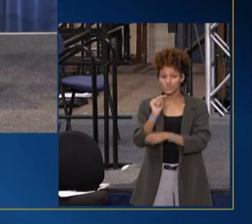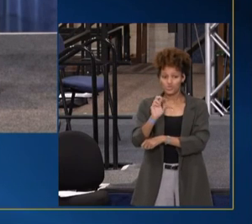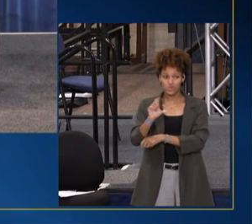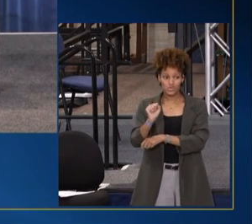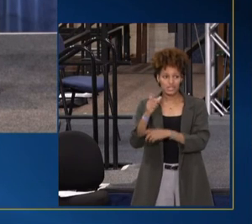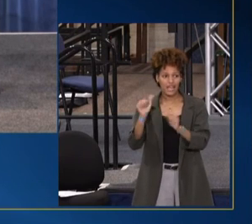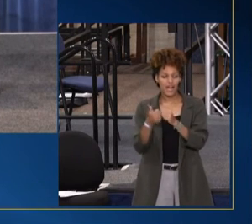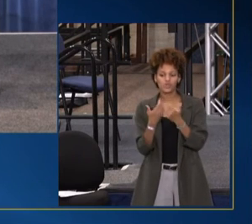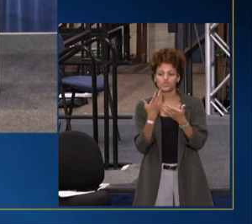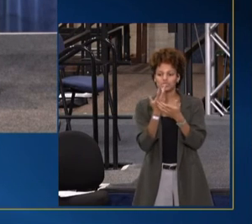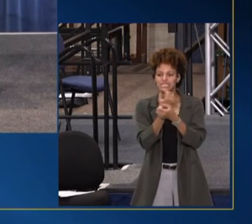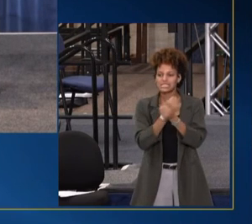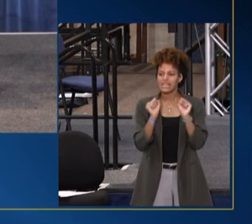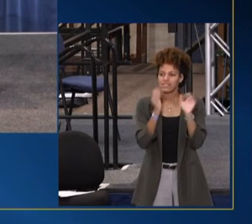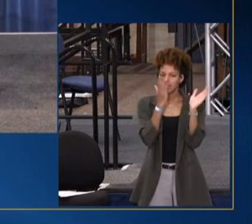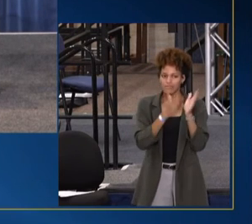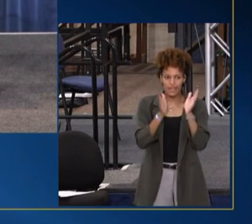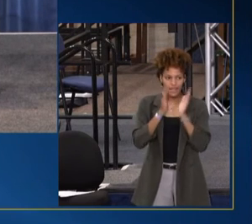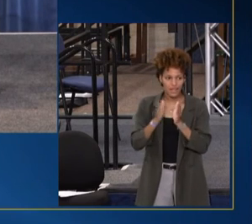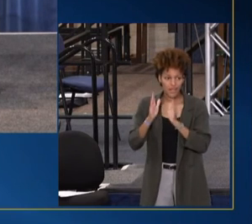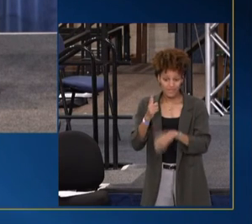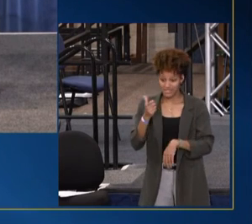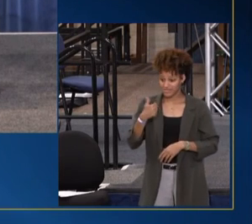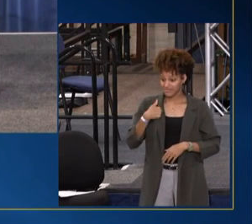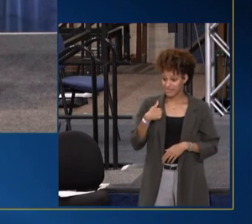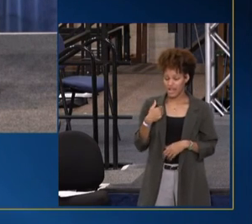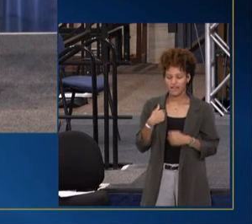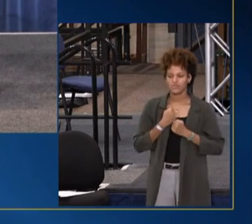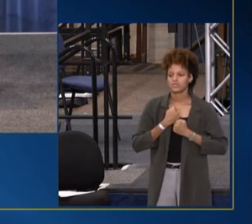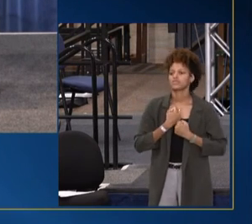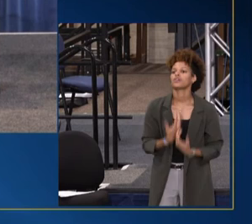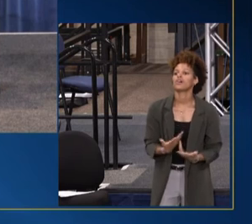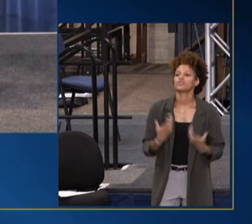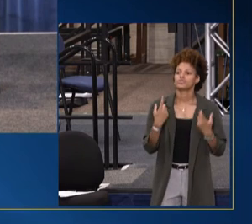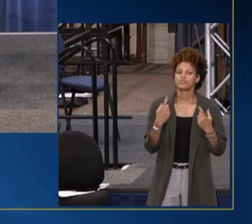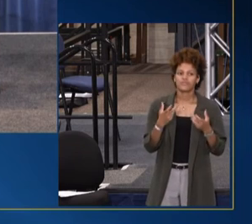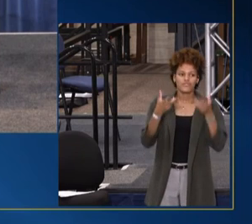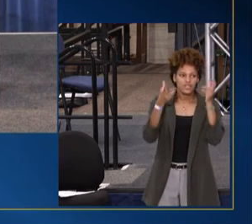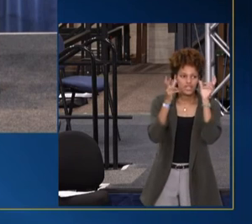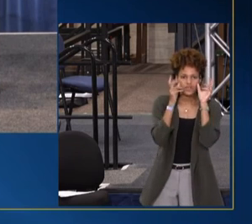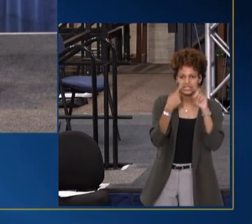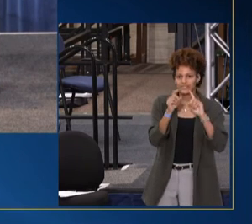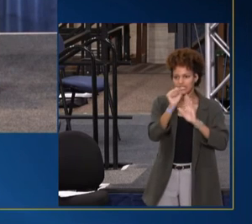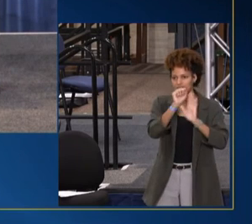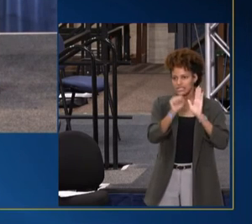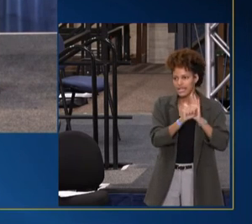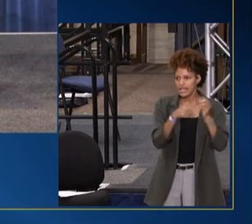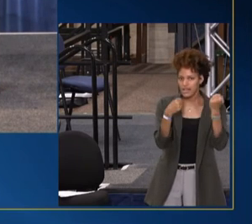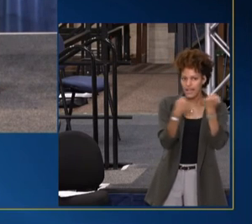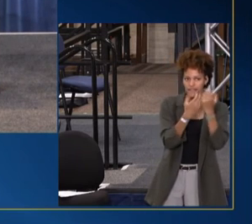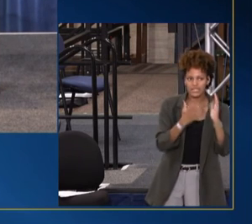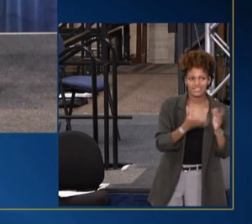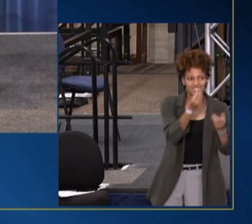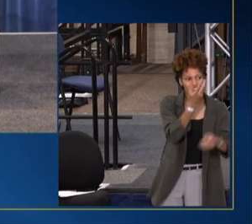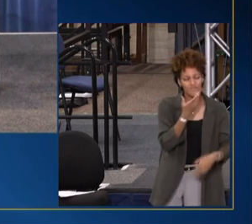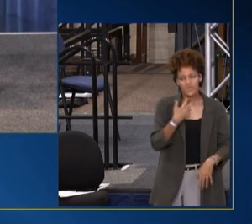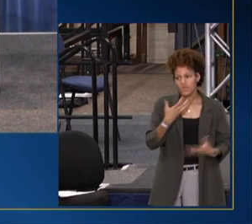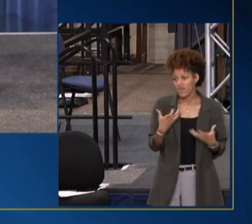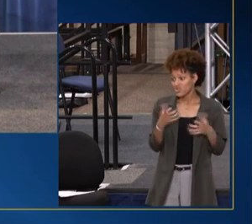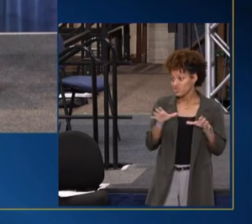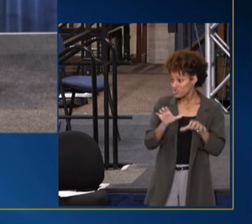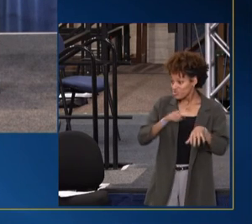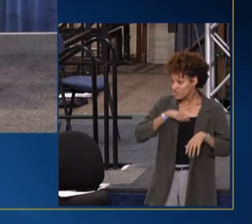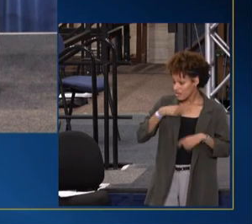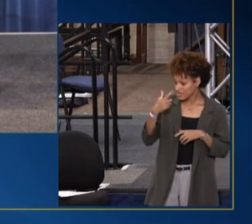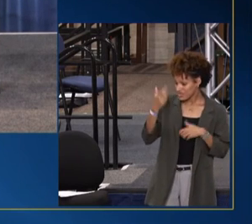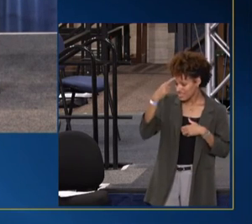safety plan this. Because I have gotten tired from hearing state advocates tell me, we want to do Pride